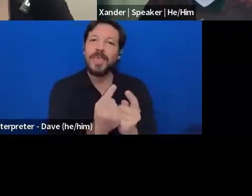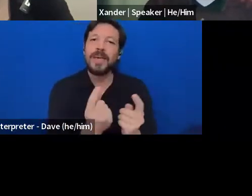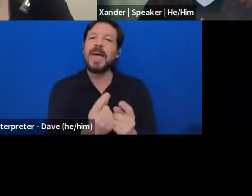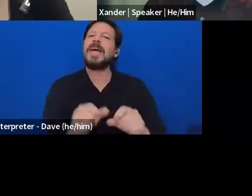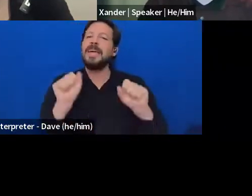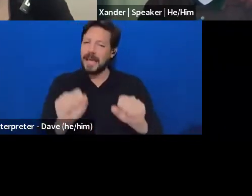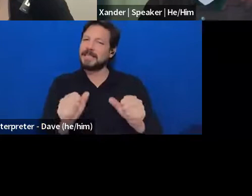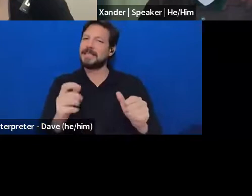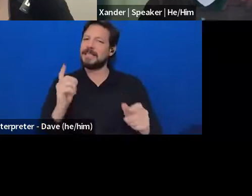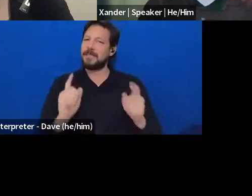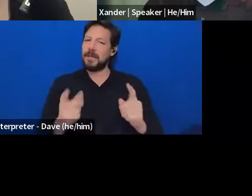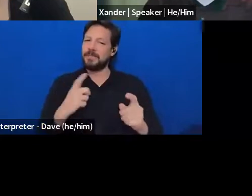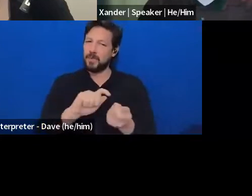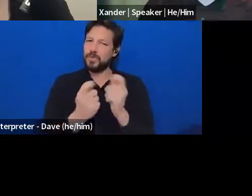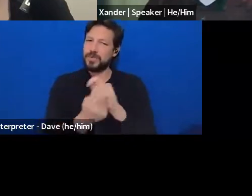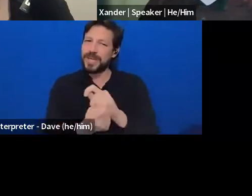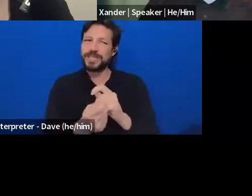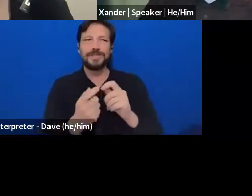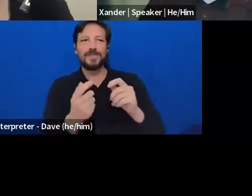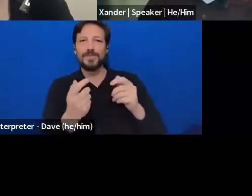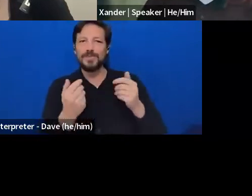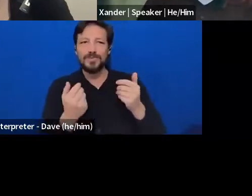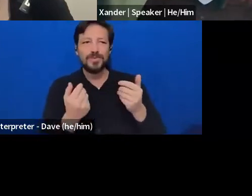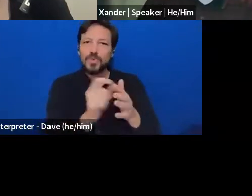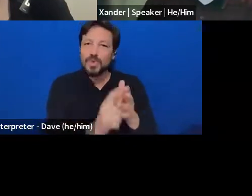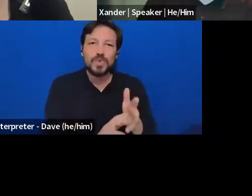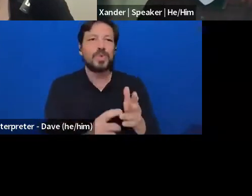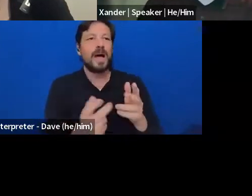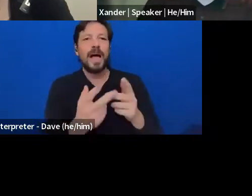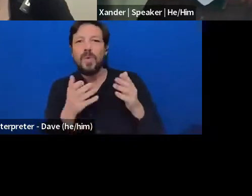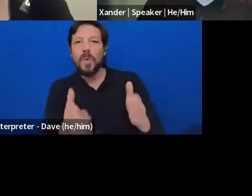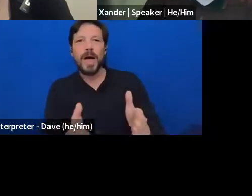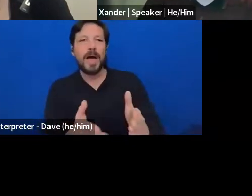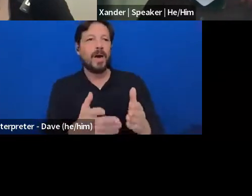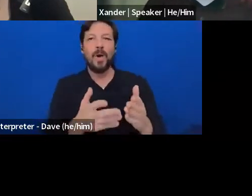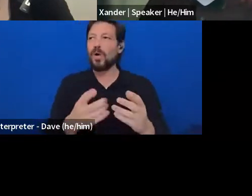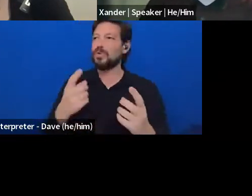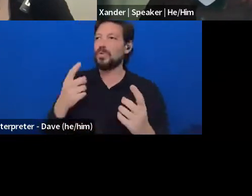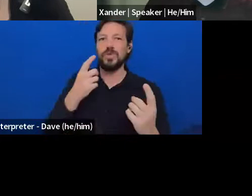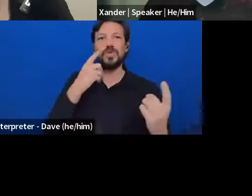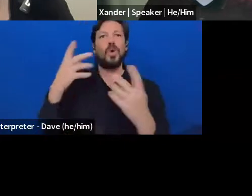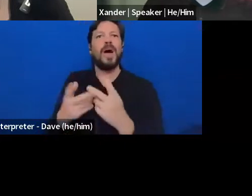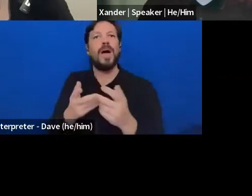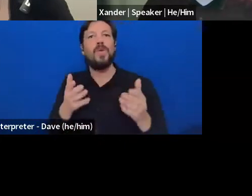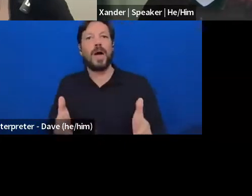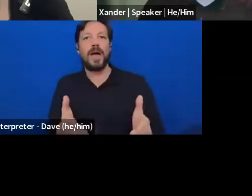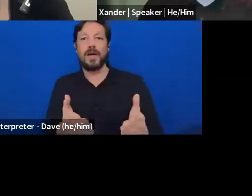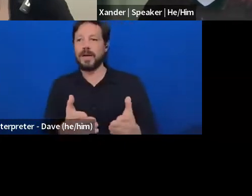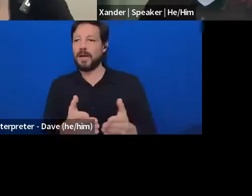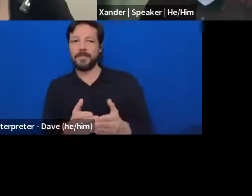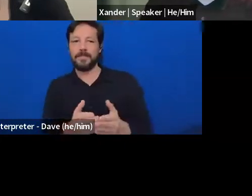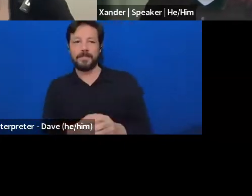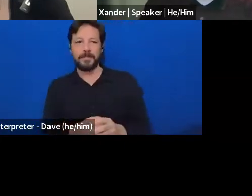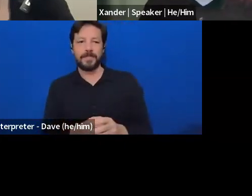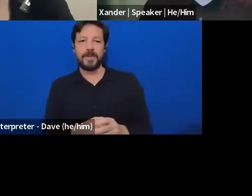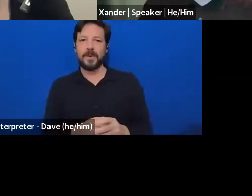or completing it in a different way, or showing me that they know in a different way that might look different to somebody else. And we